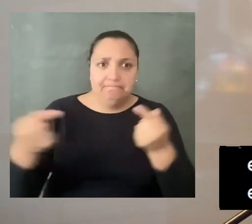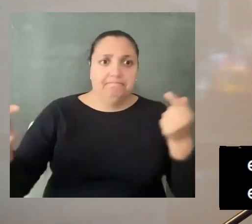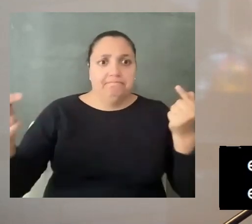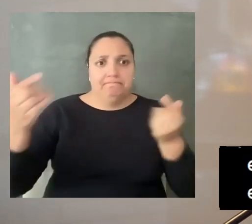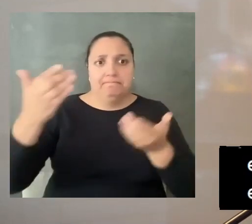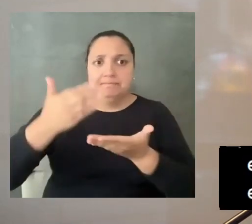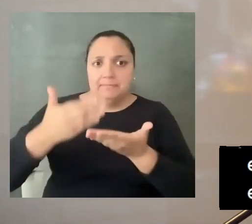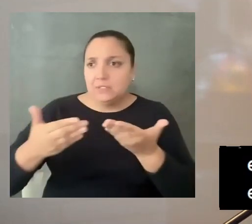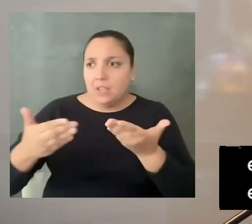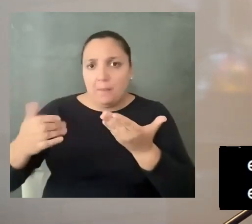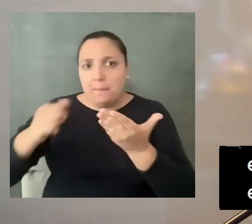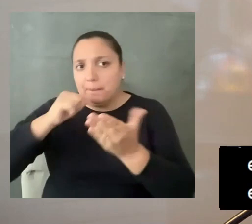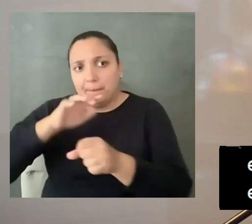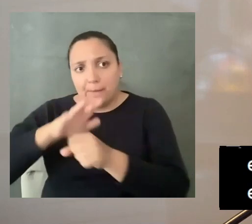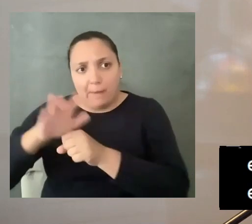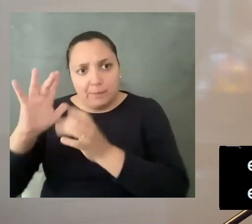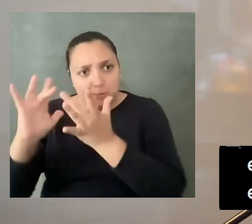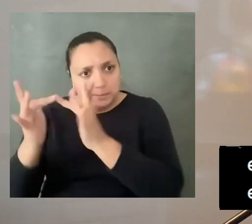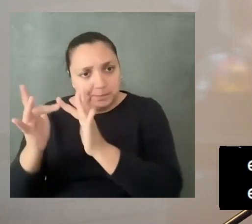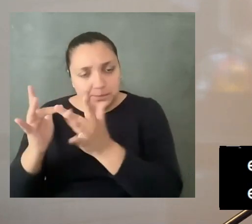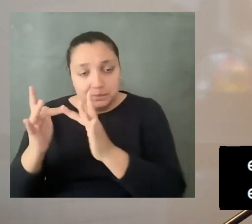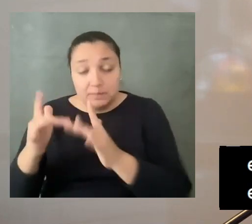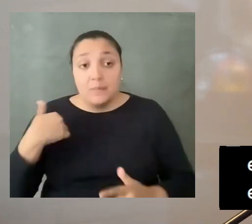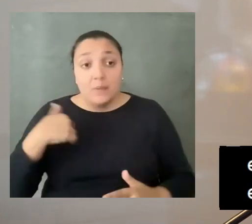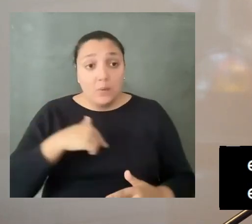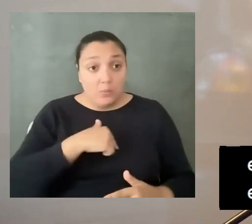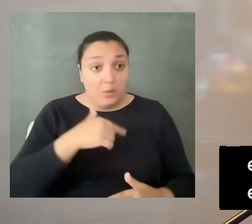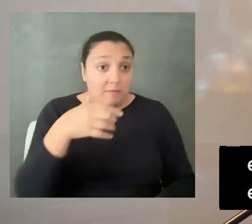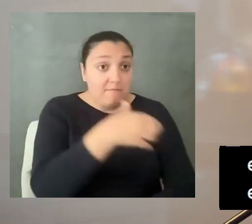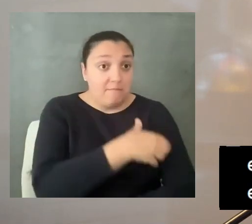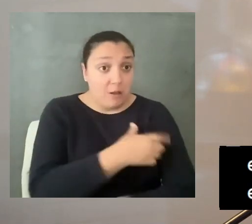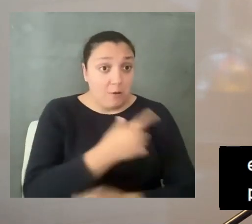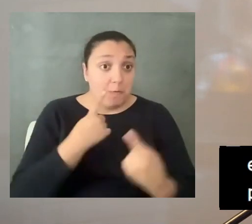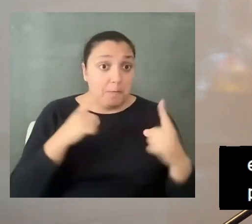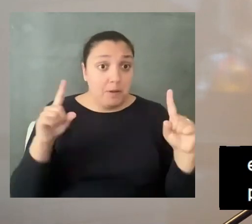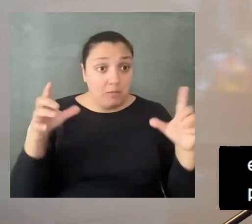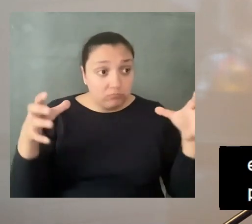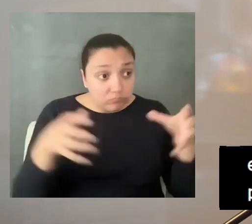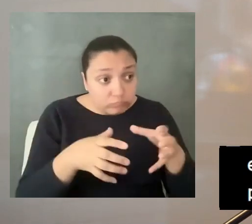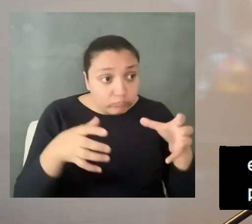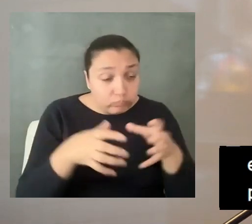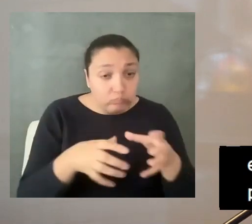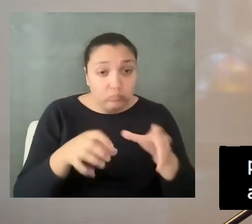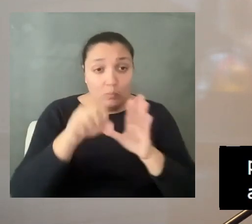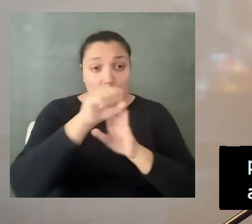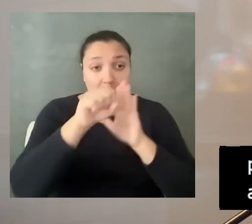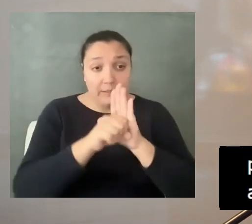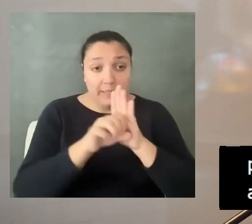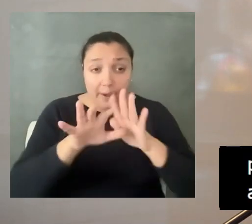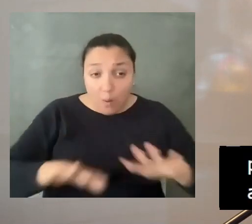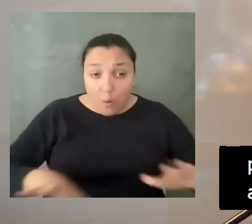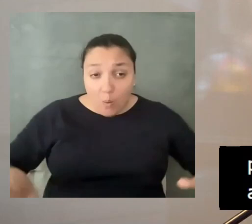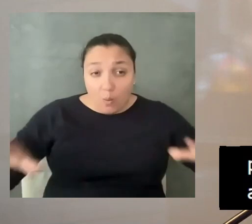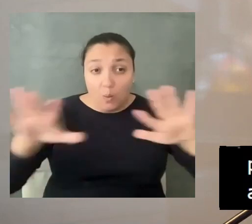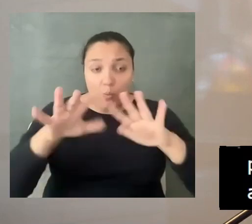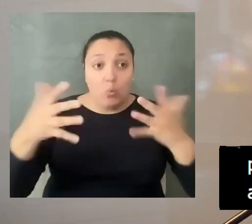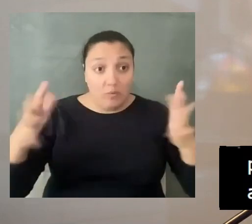power of convening all across the state these last few months. We've held these listening sessions in every single